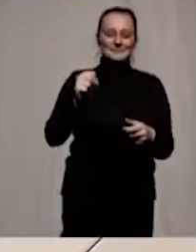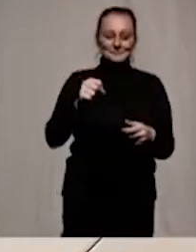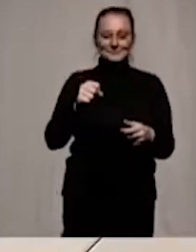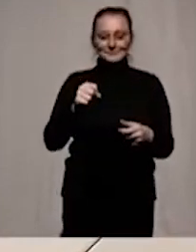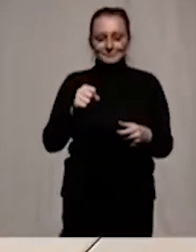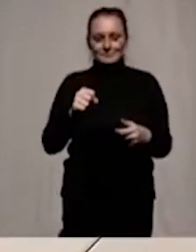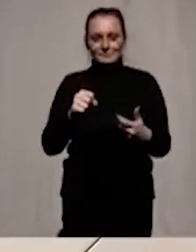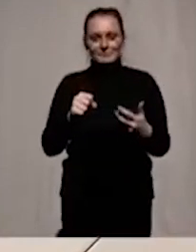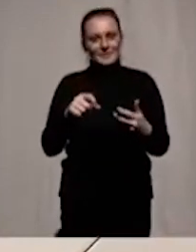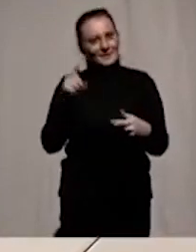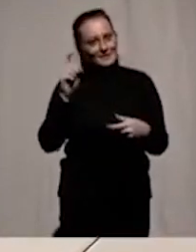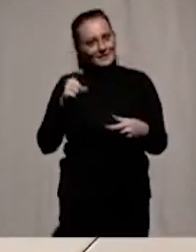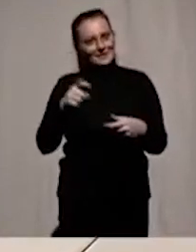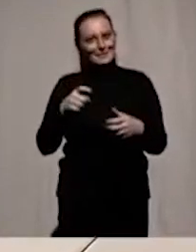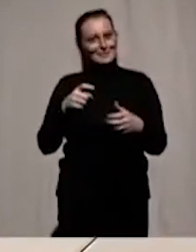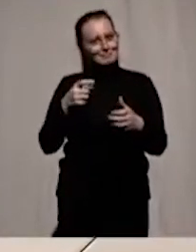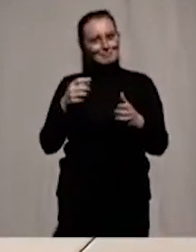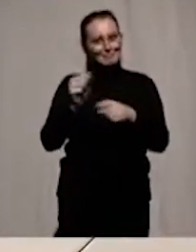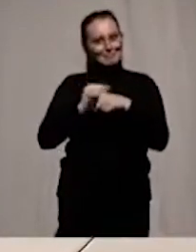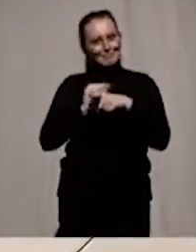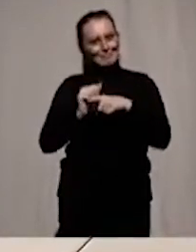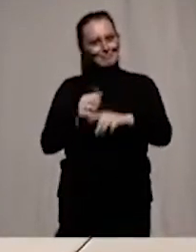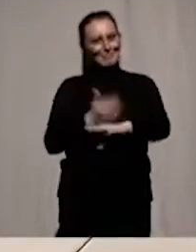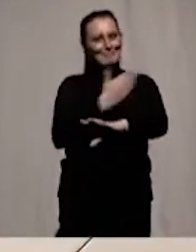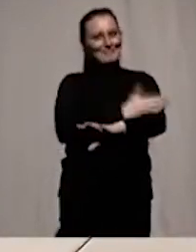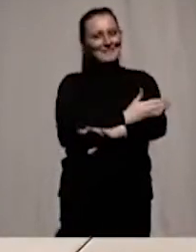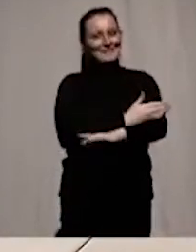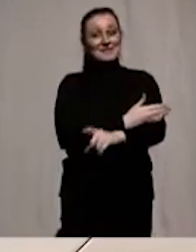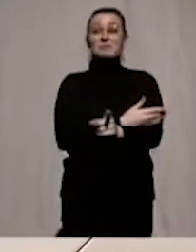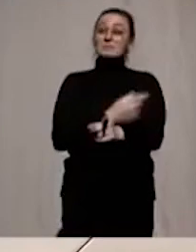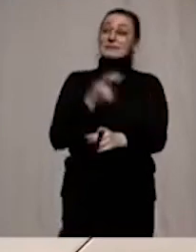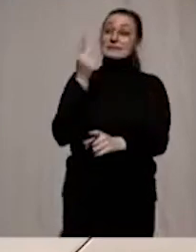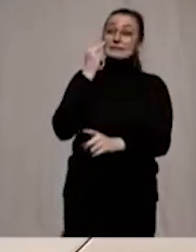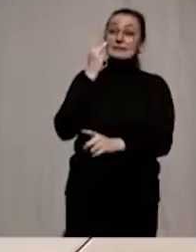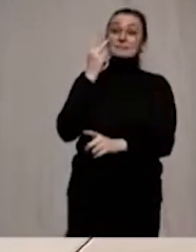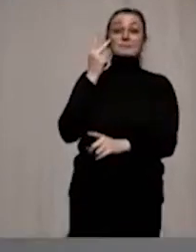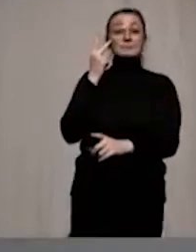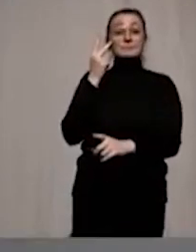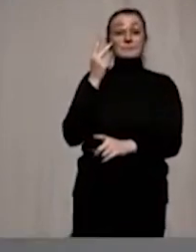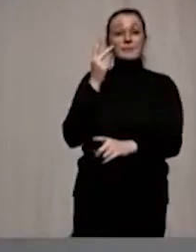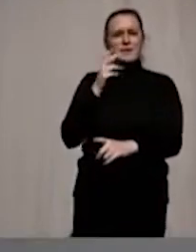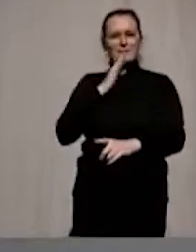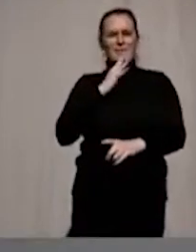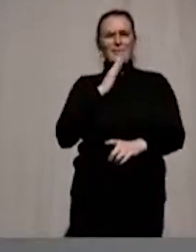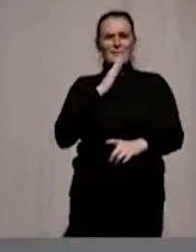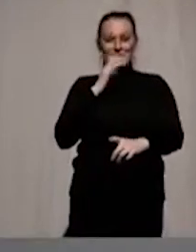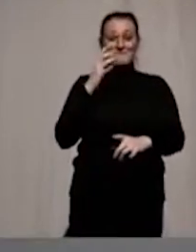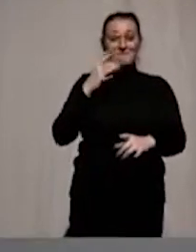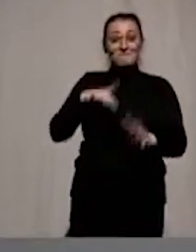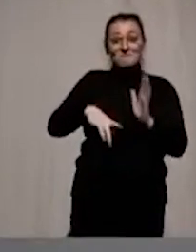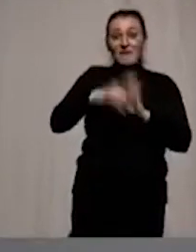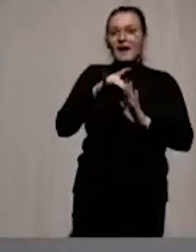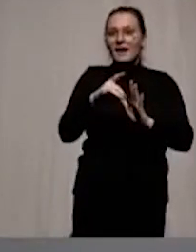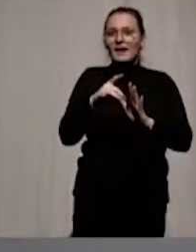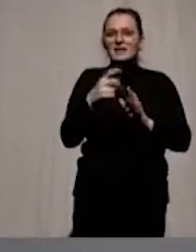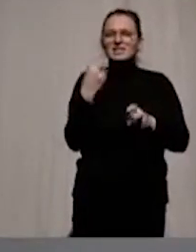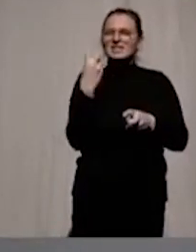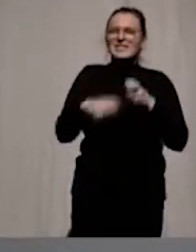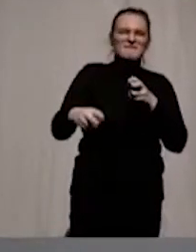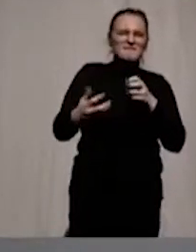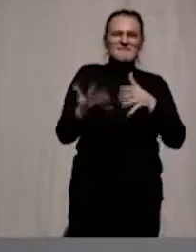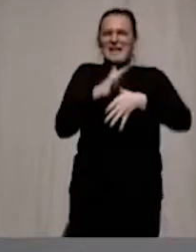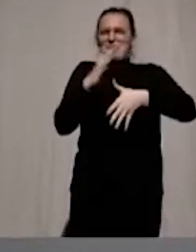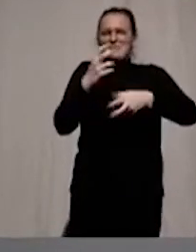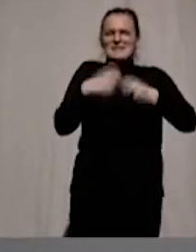I definitely need some work in that area, so I'm gonna see if you practice. practice a little bit more. Take tongue twisters that are hard for you. Find the most difficult ones for